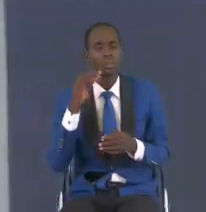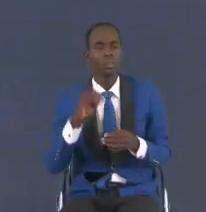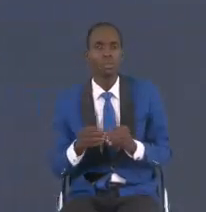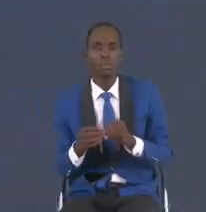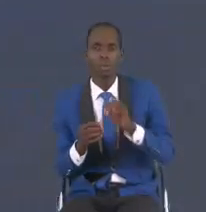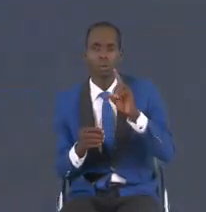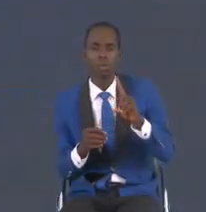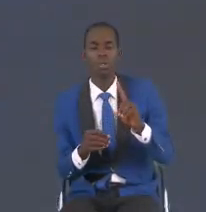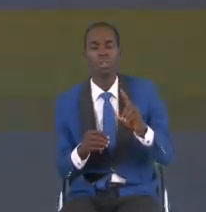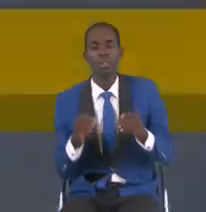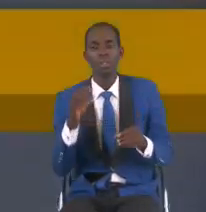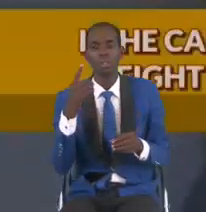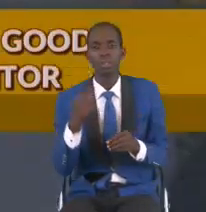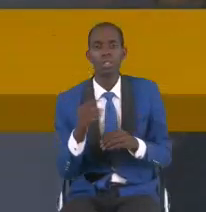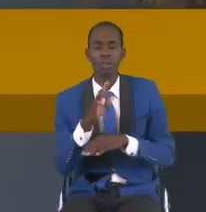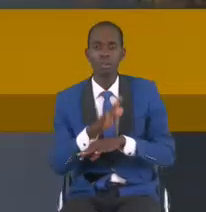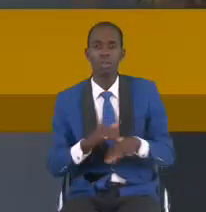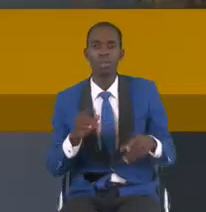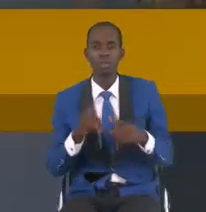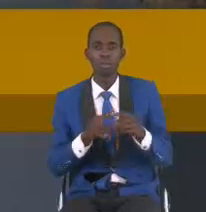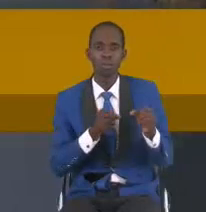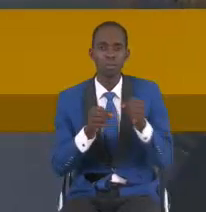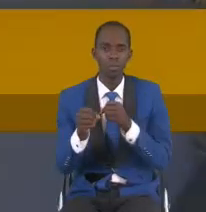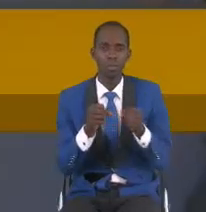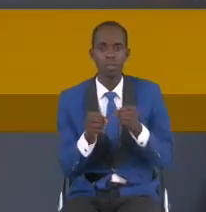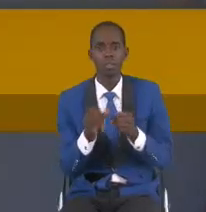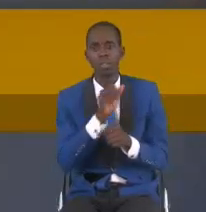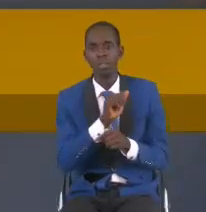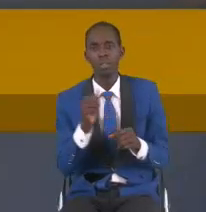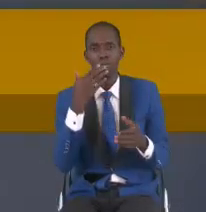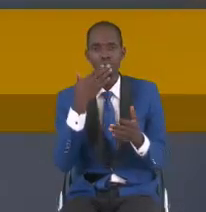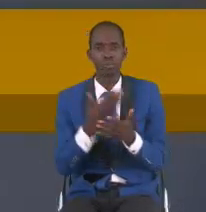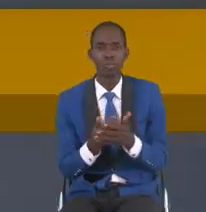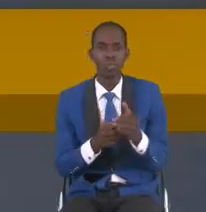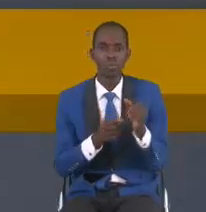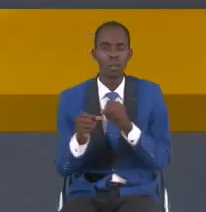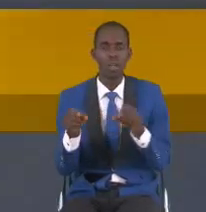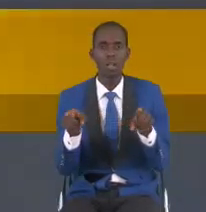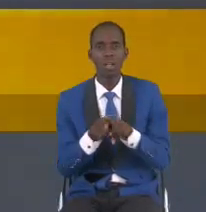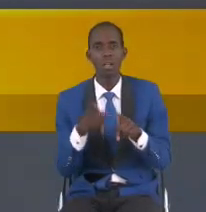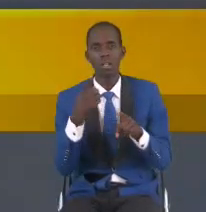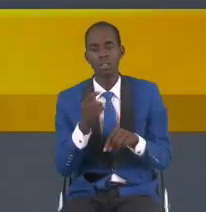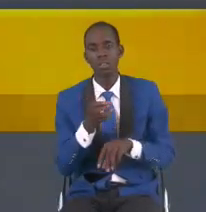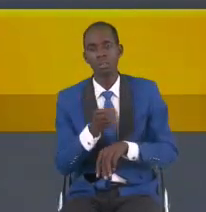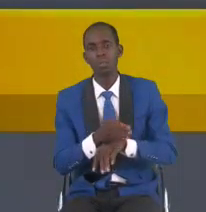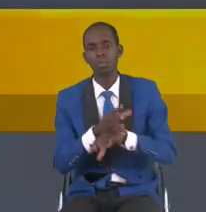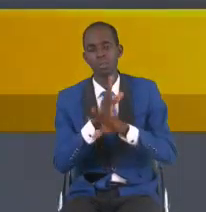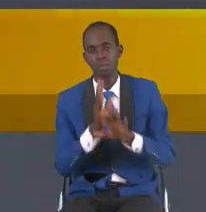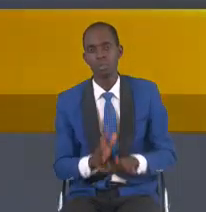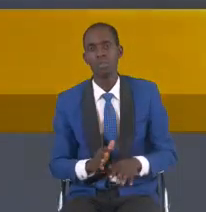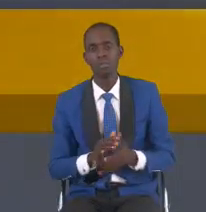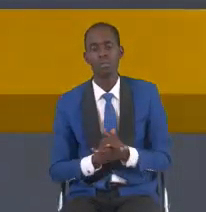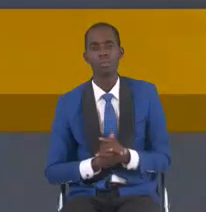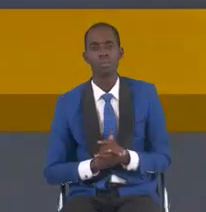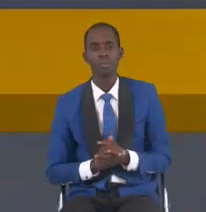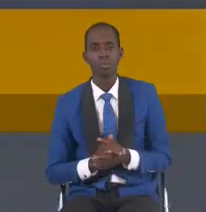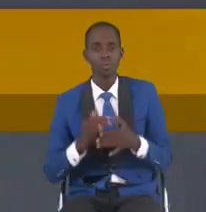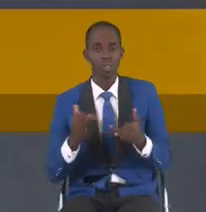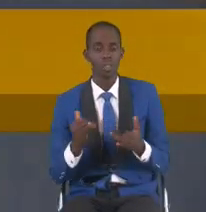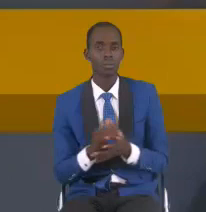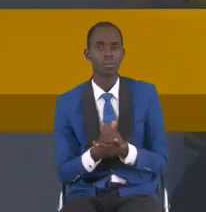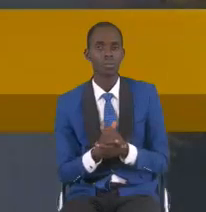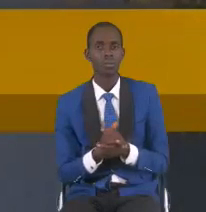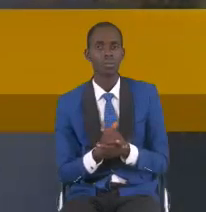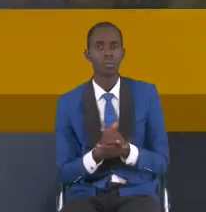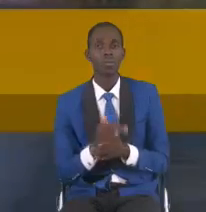call to fight a good fight like the mentor. Now, if you're